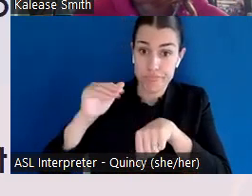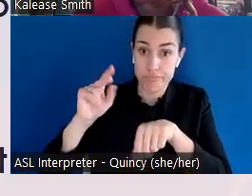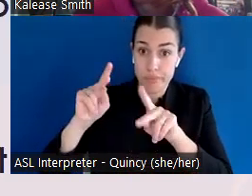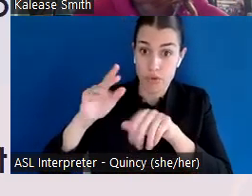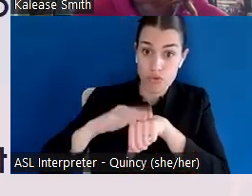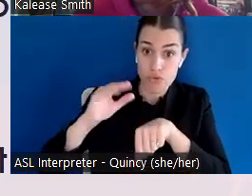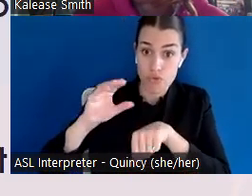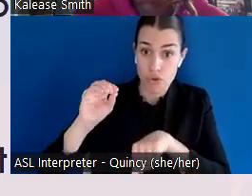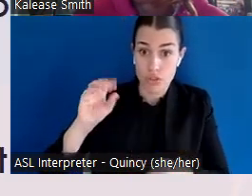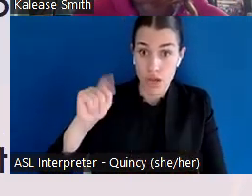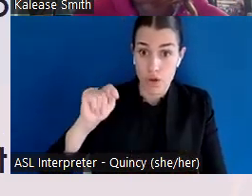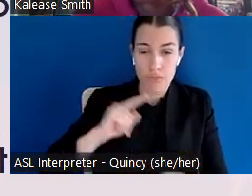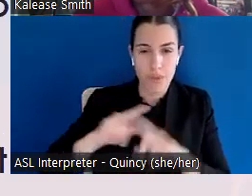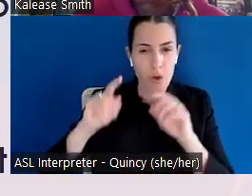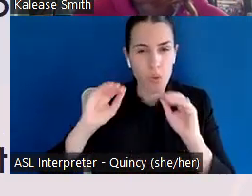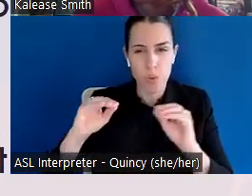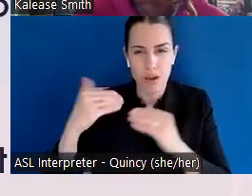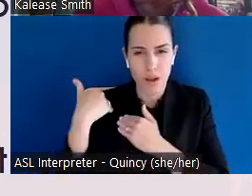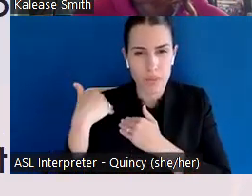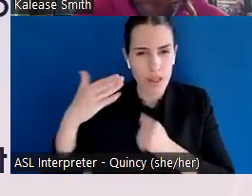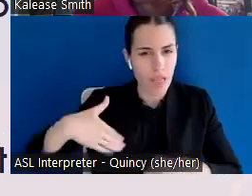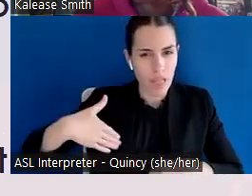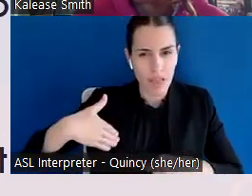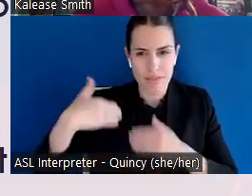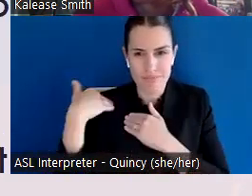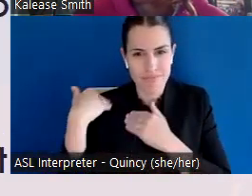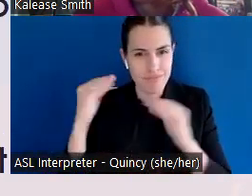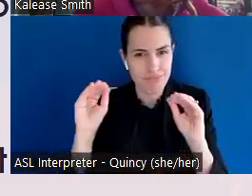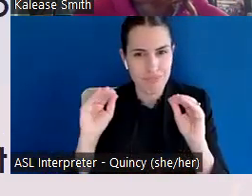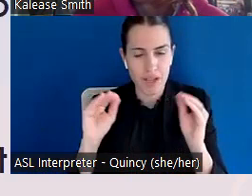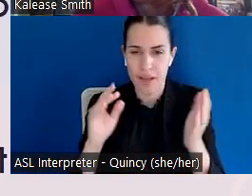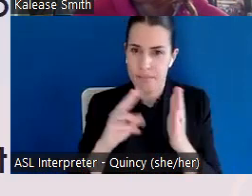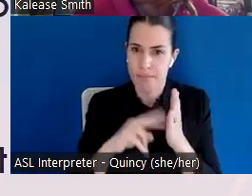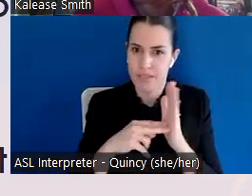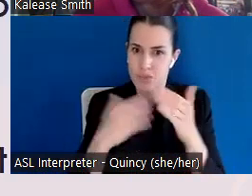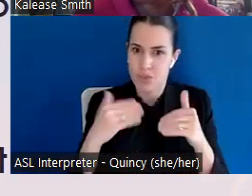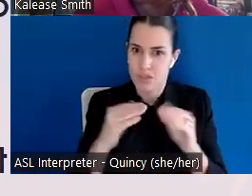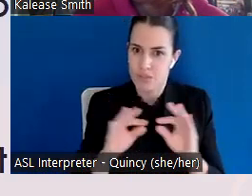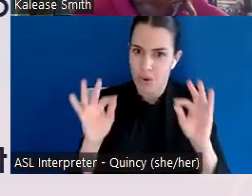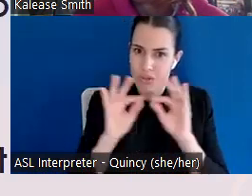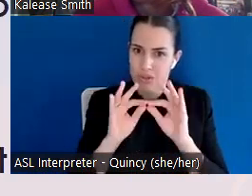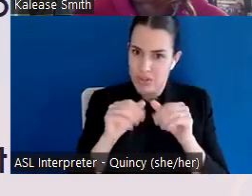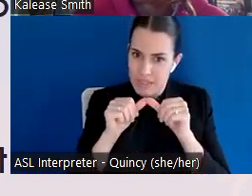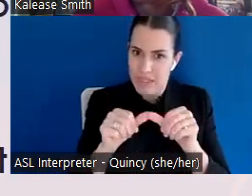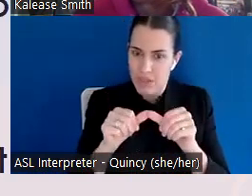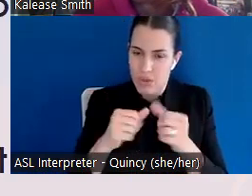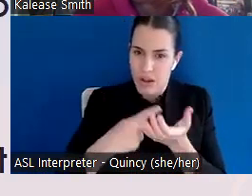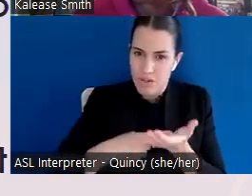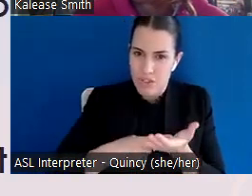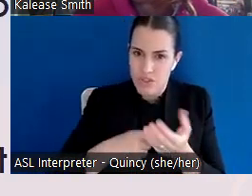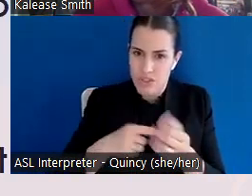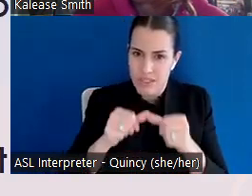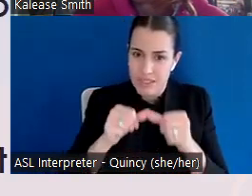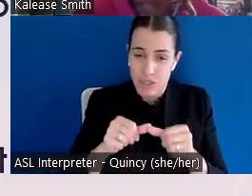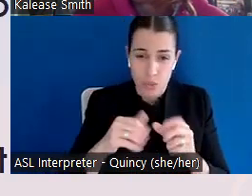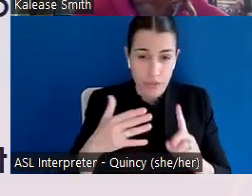accountability taken for it. So of course, it's very important to continue having these conversations, continue having them at a very young